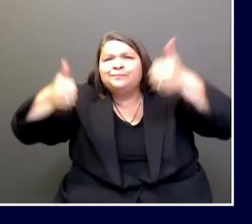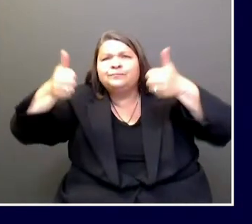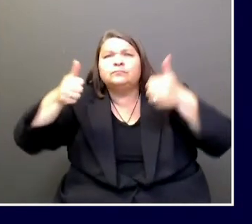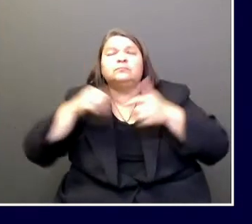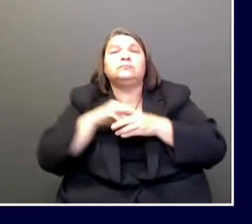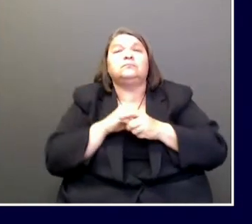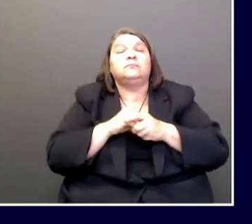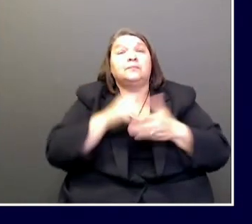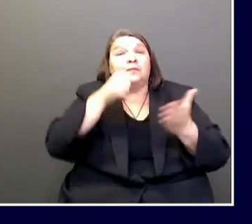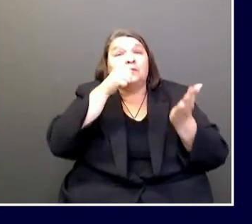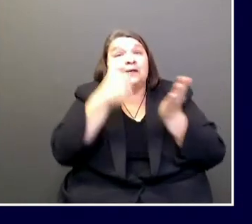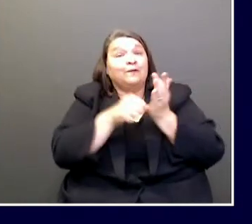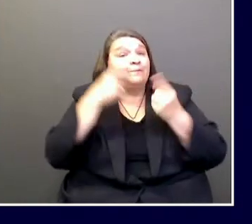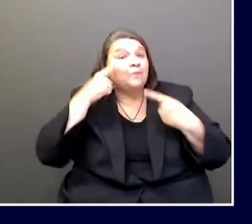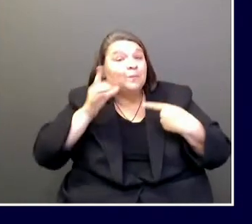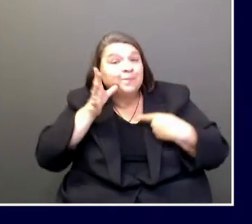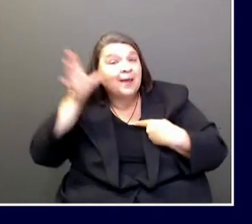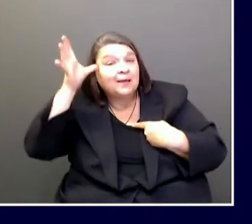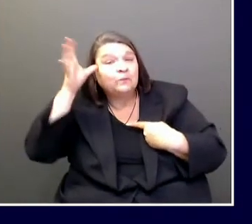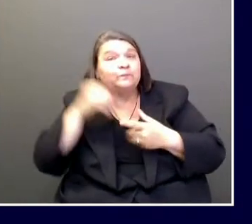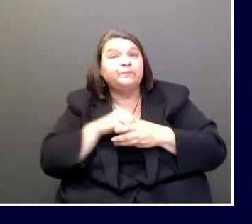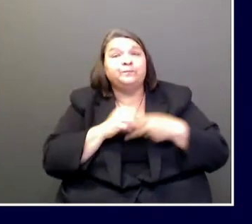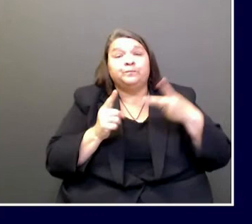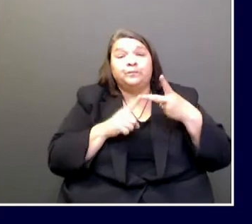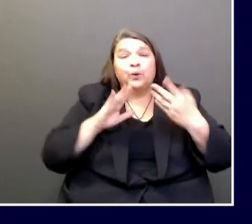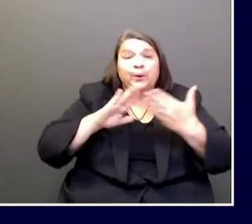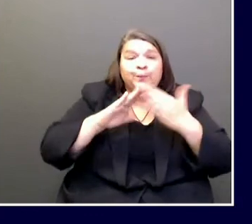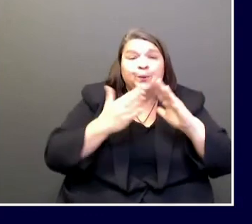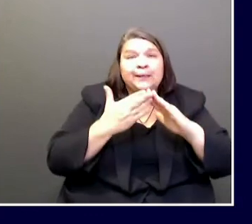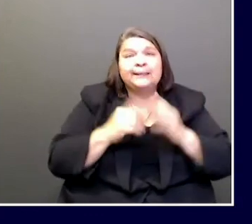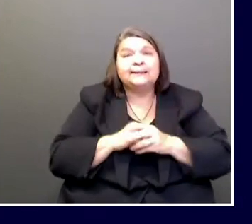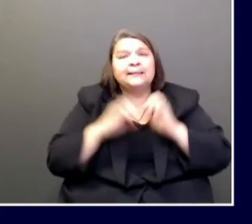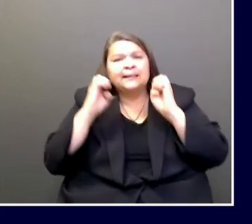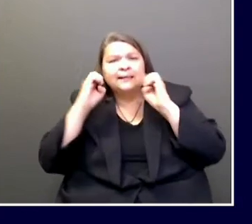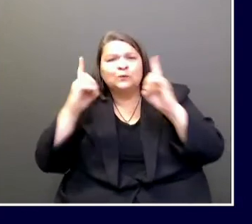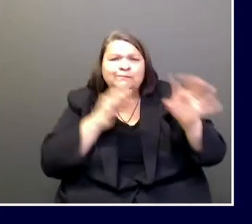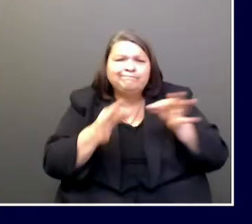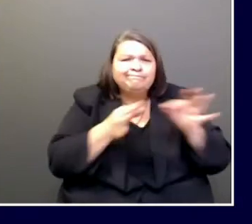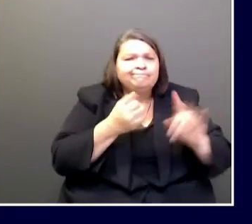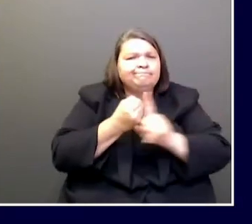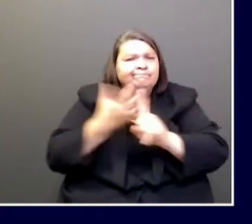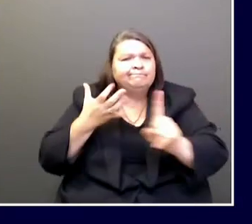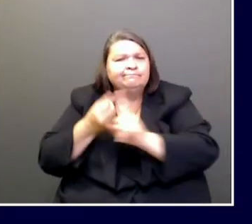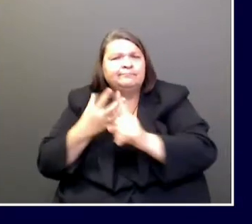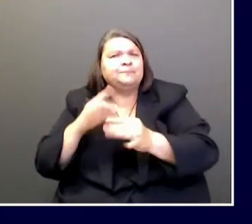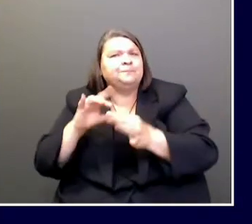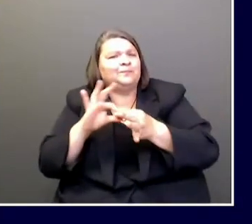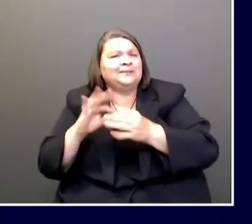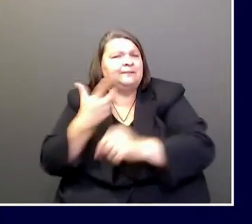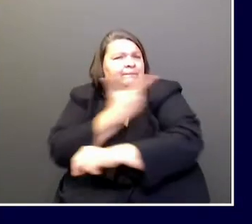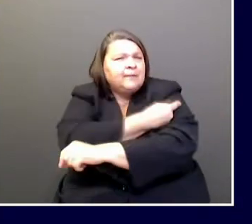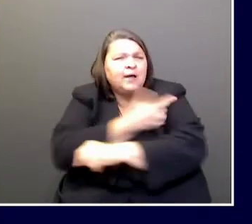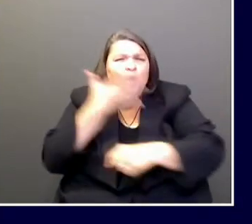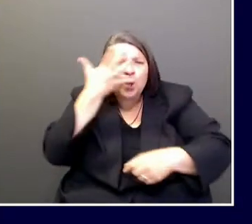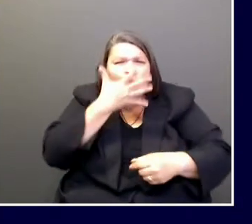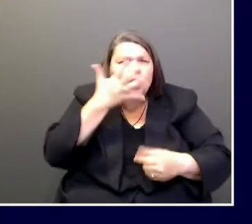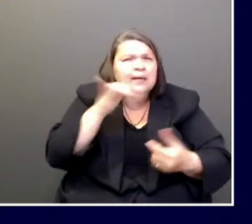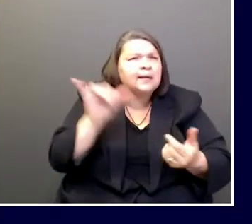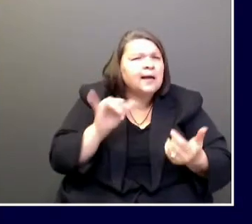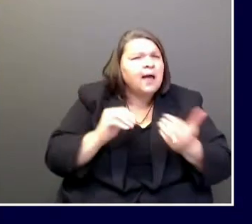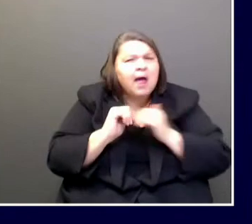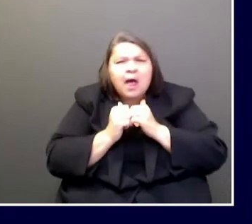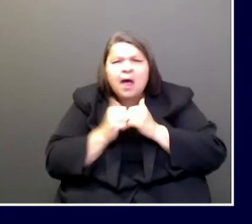to educate them about what is the vaccine, how does it work, and what are the nuts and bolts of getting a shot.